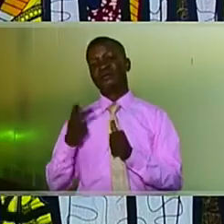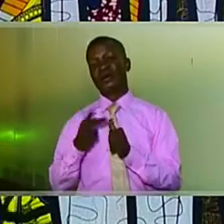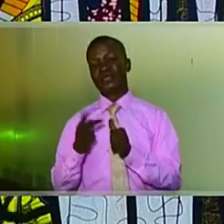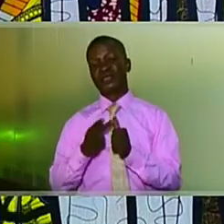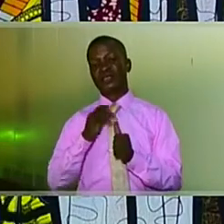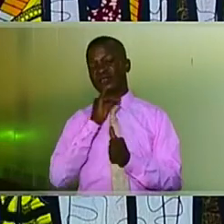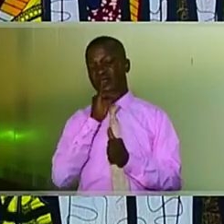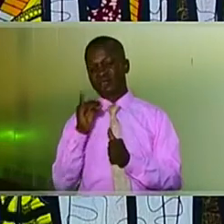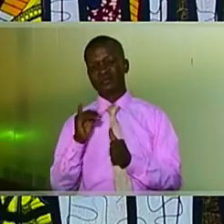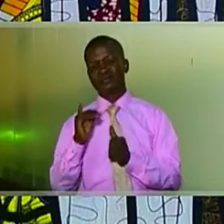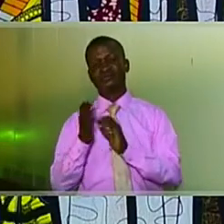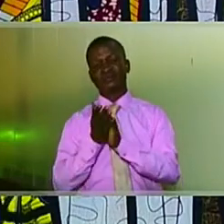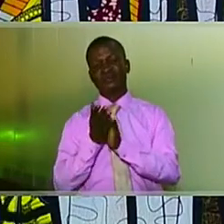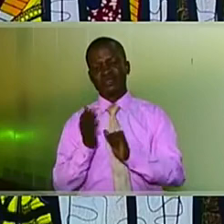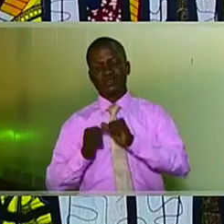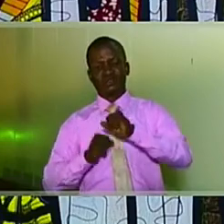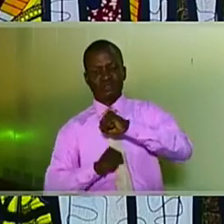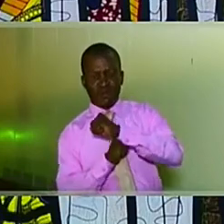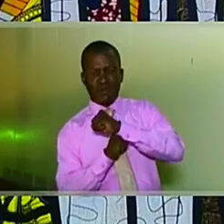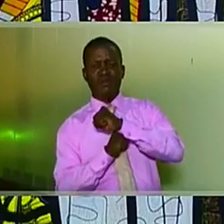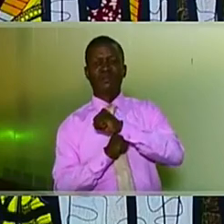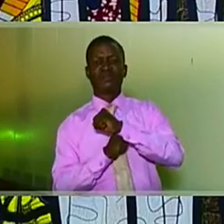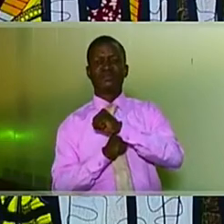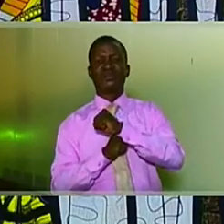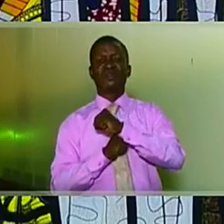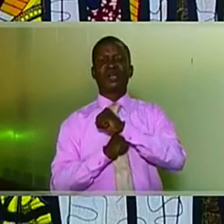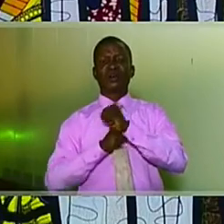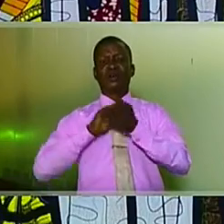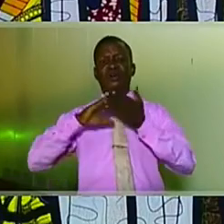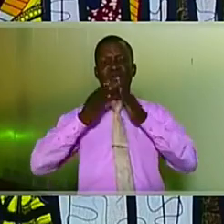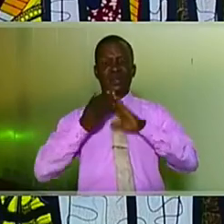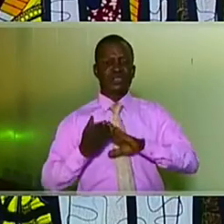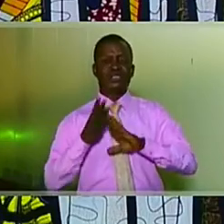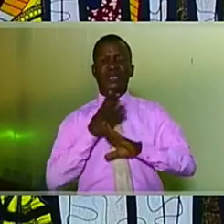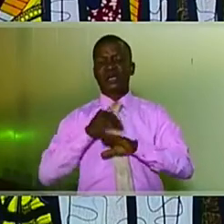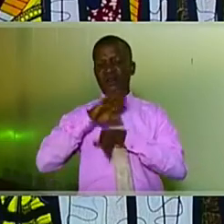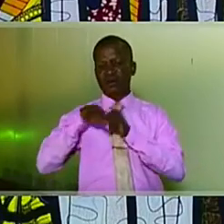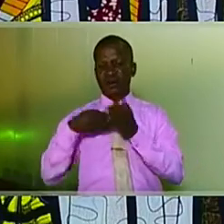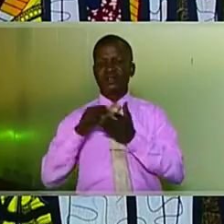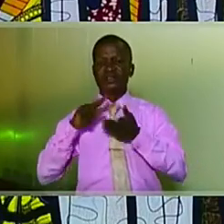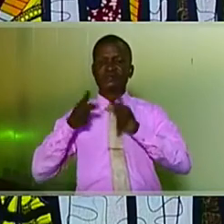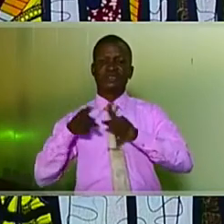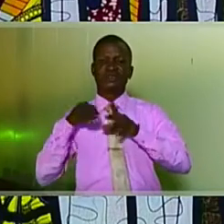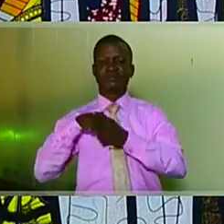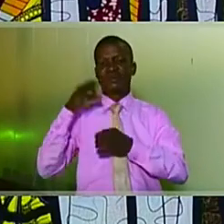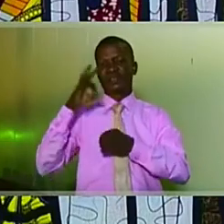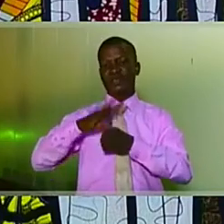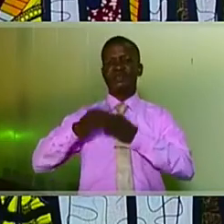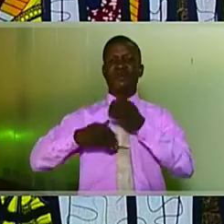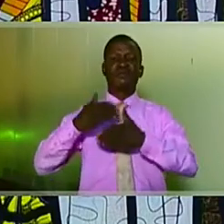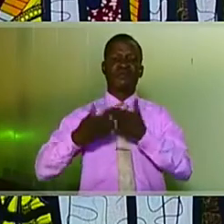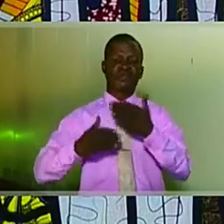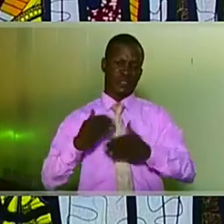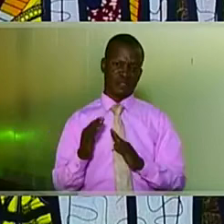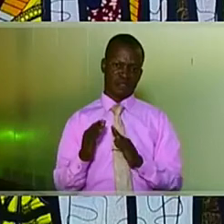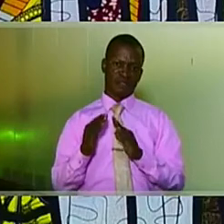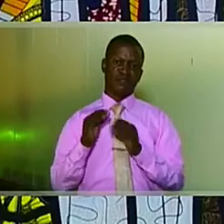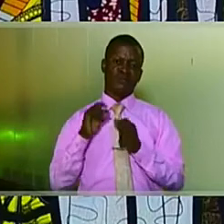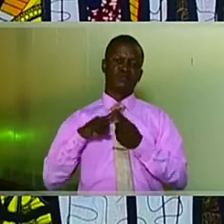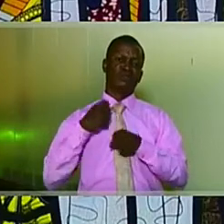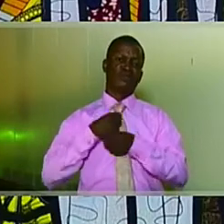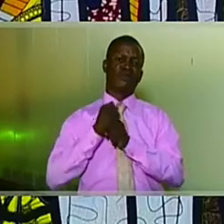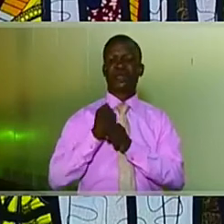will remain to support the civil society community and all the actors of the electoral process to make